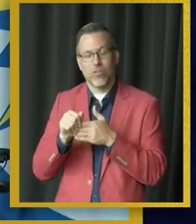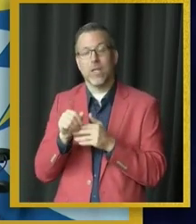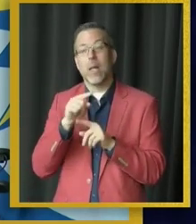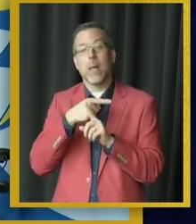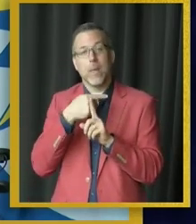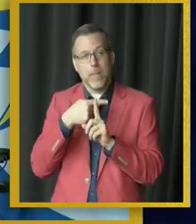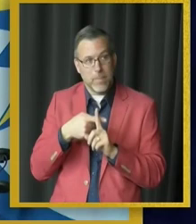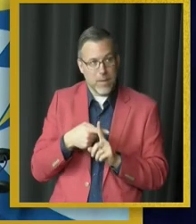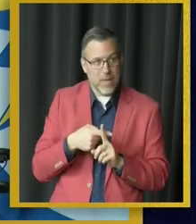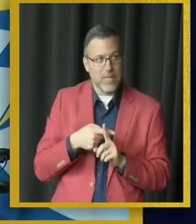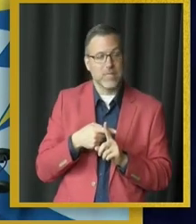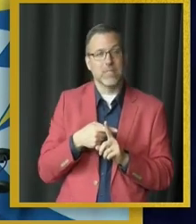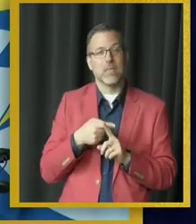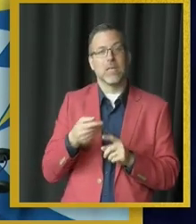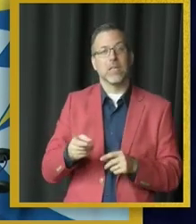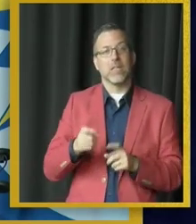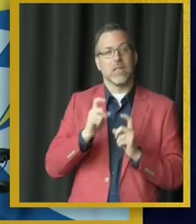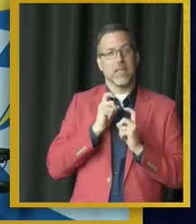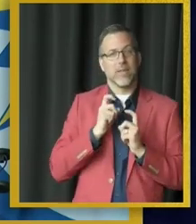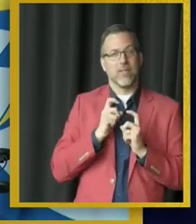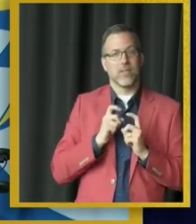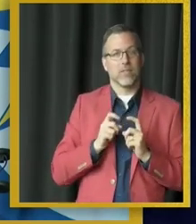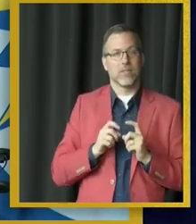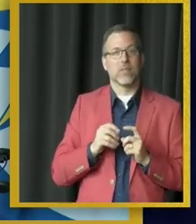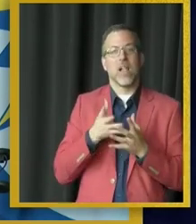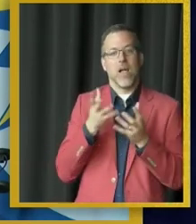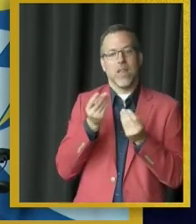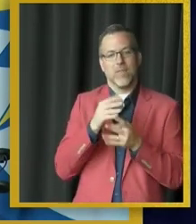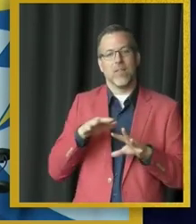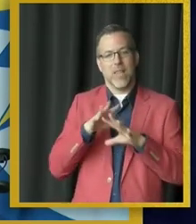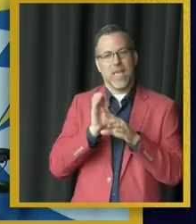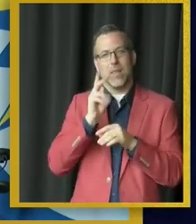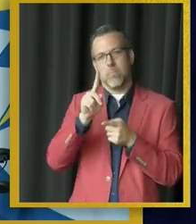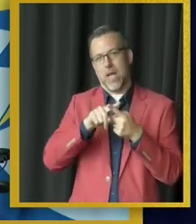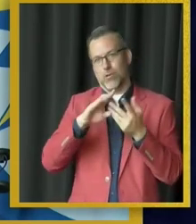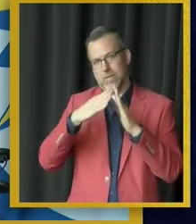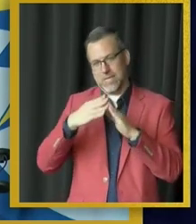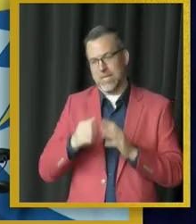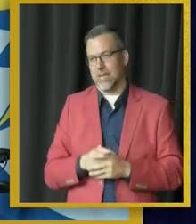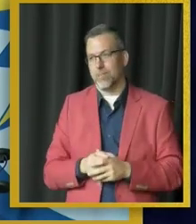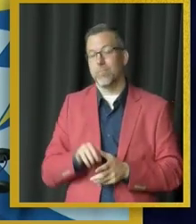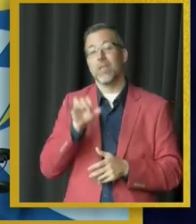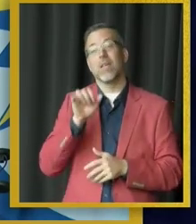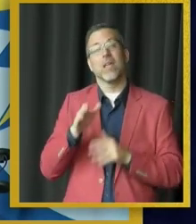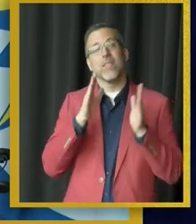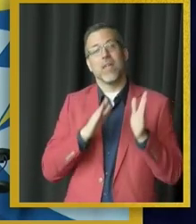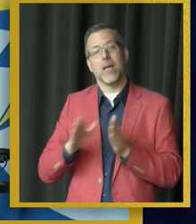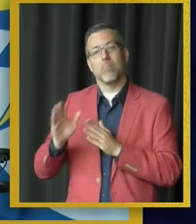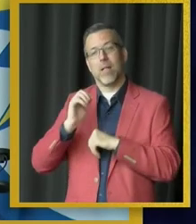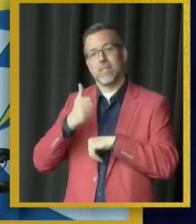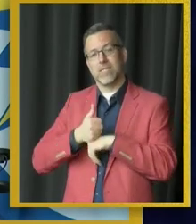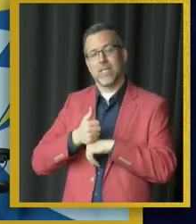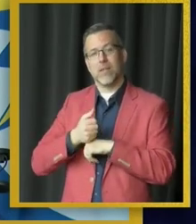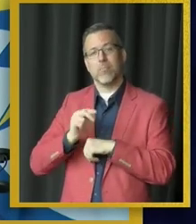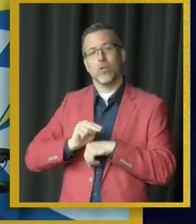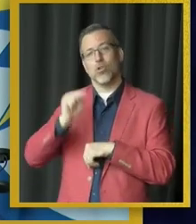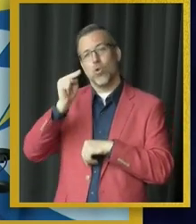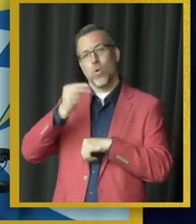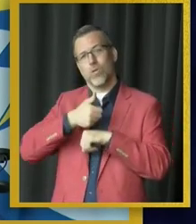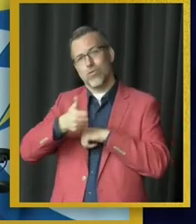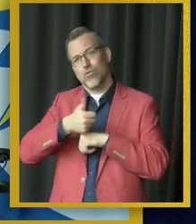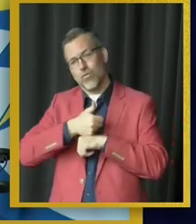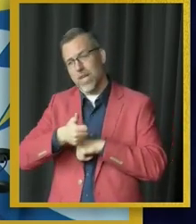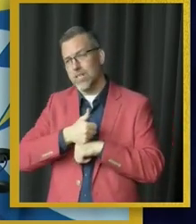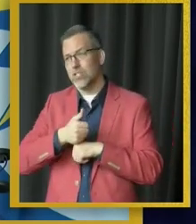gets, not gives, hugely valuable land back to the city. That plan creates a powerful north-south transit and